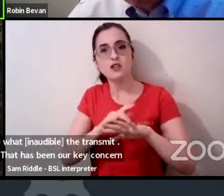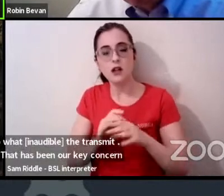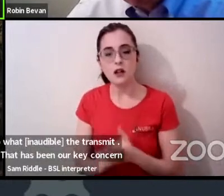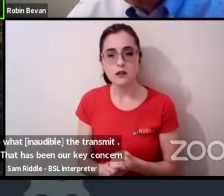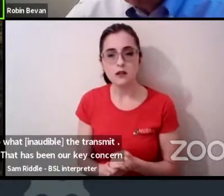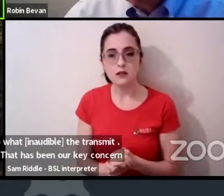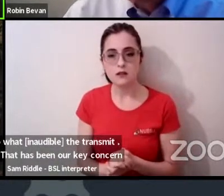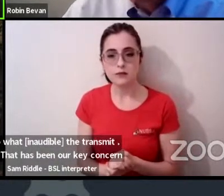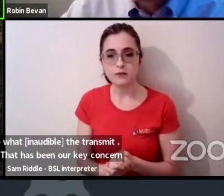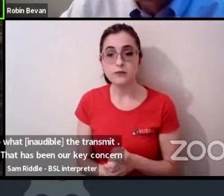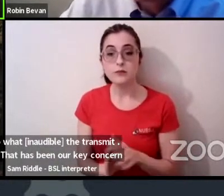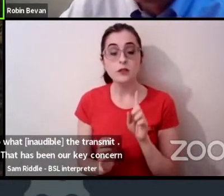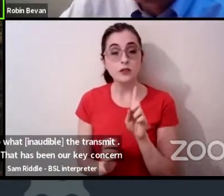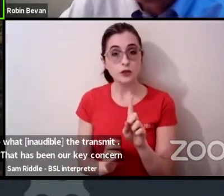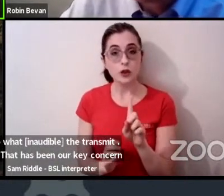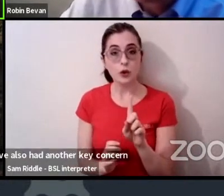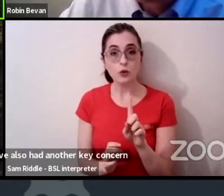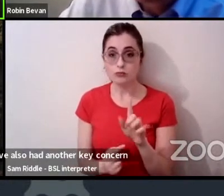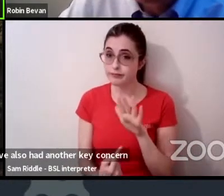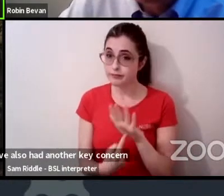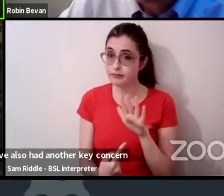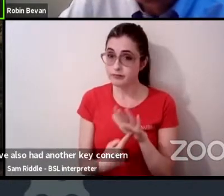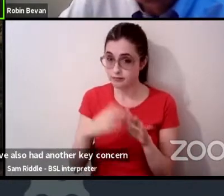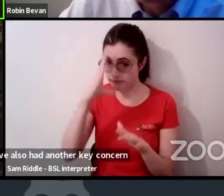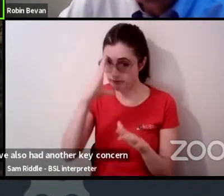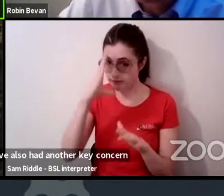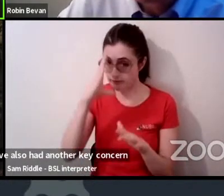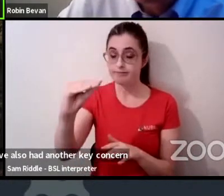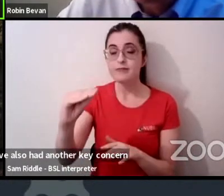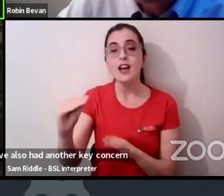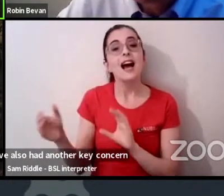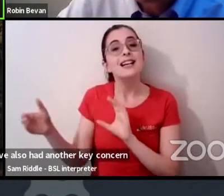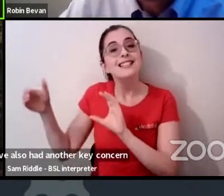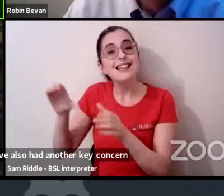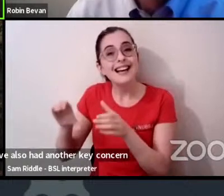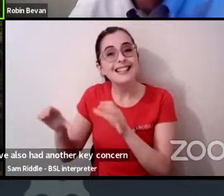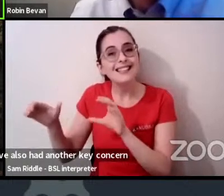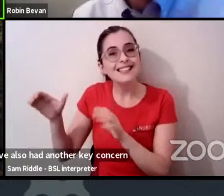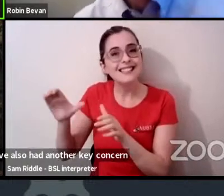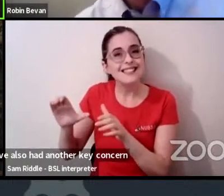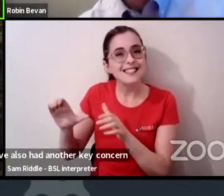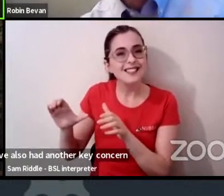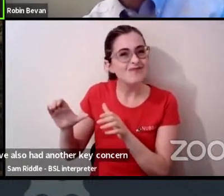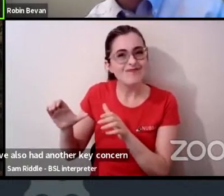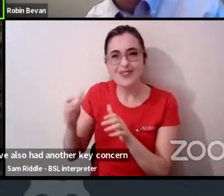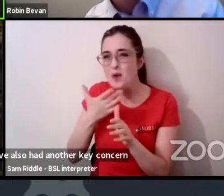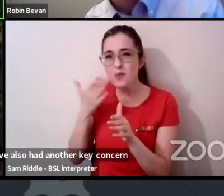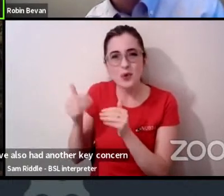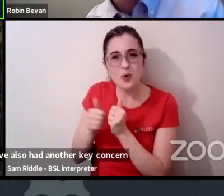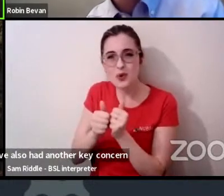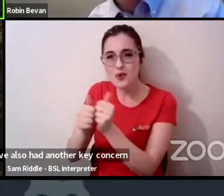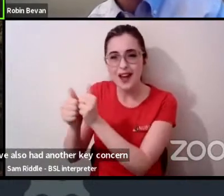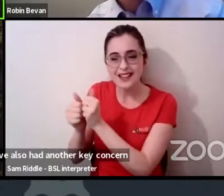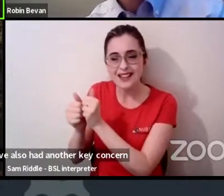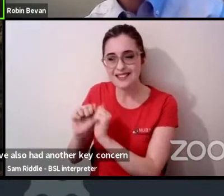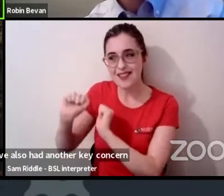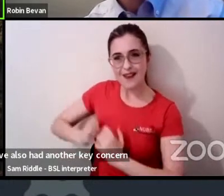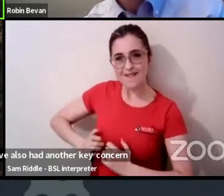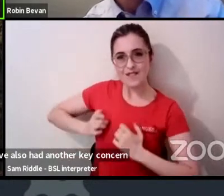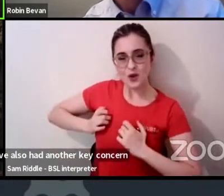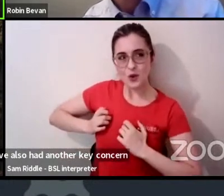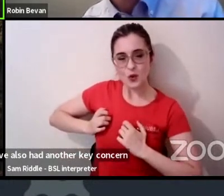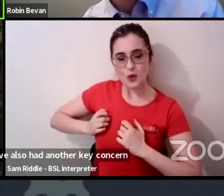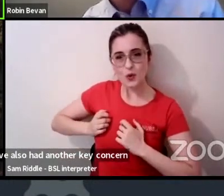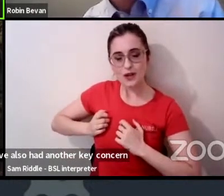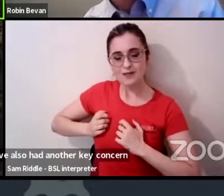So it is really important to note now that scientists are not united in their view about the government